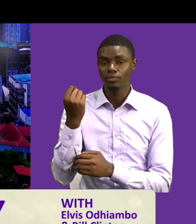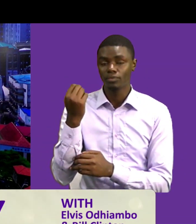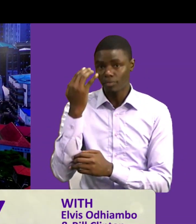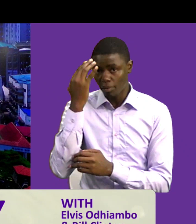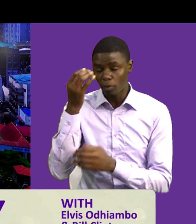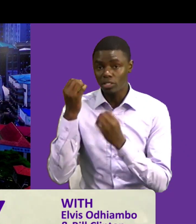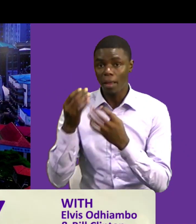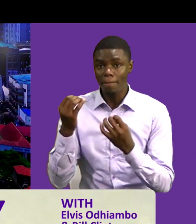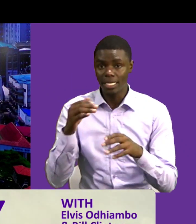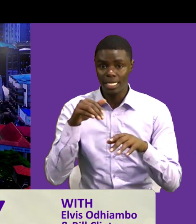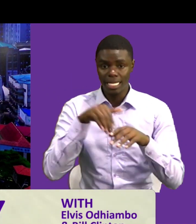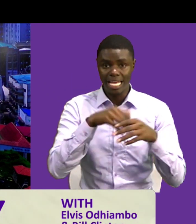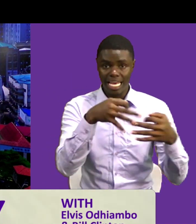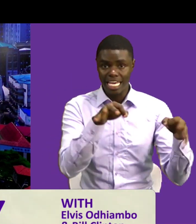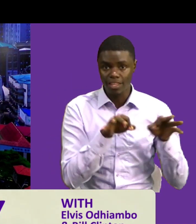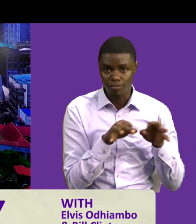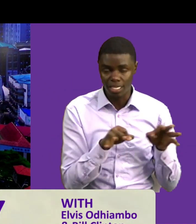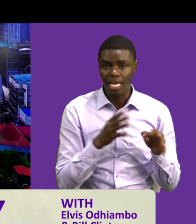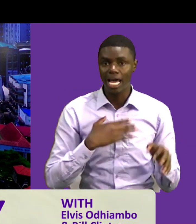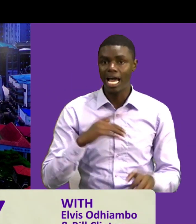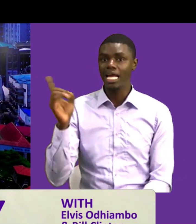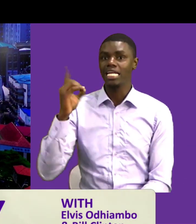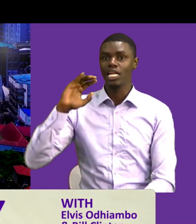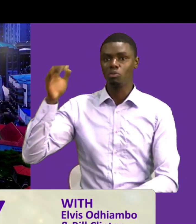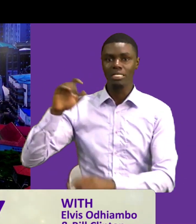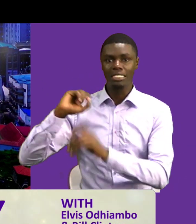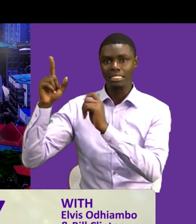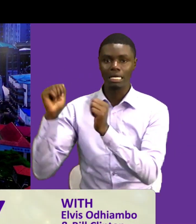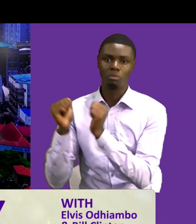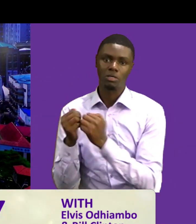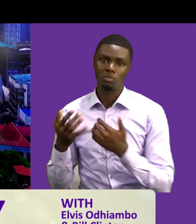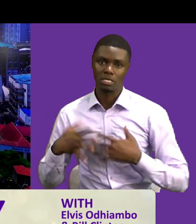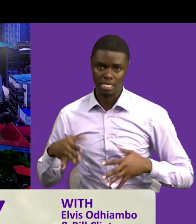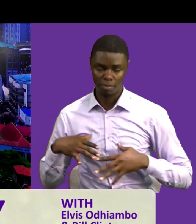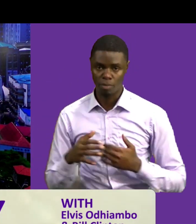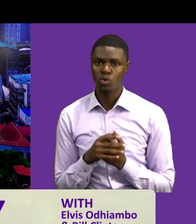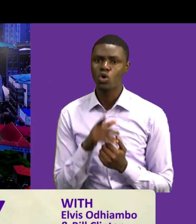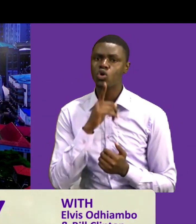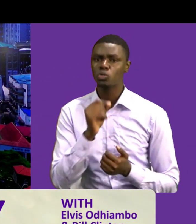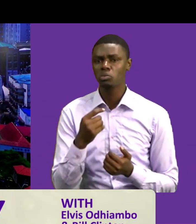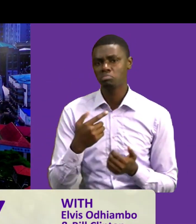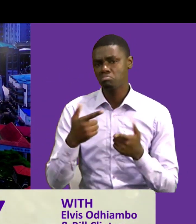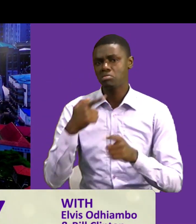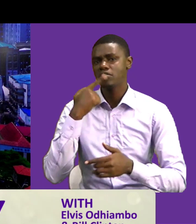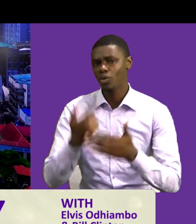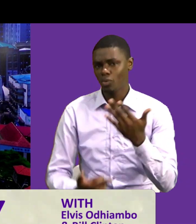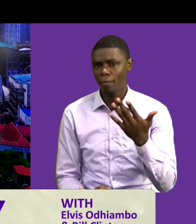were many in the field and Nairobi Stars were 10. So let's say